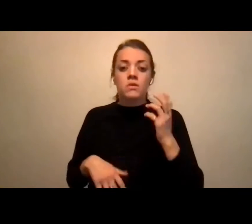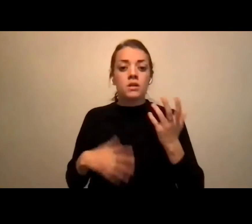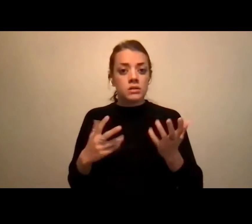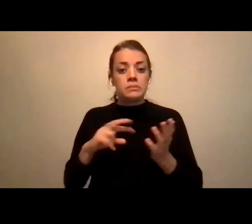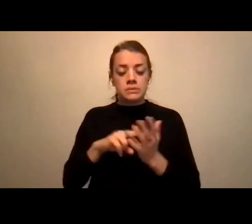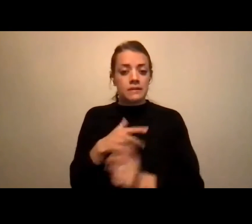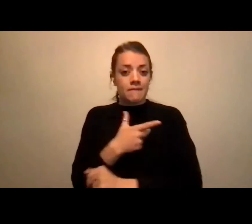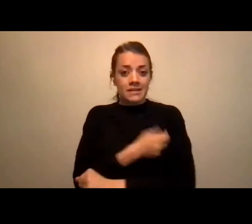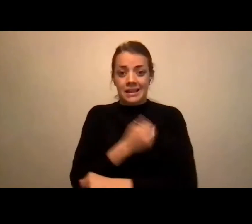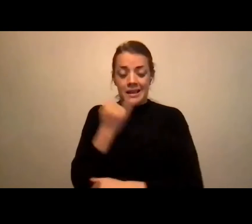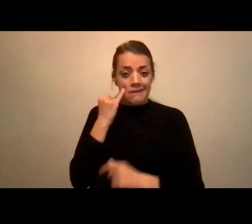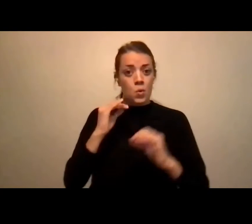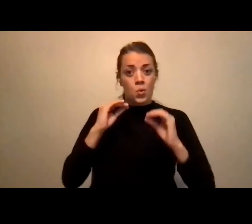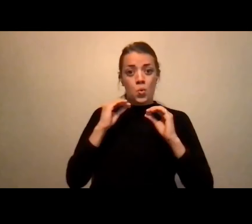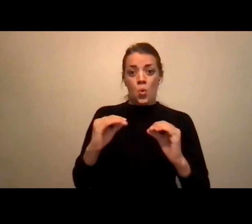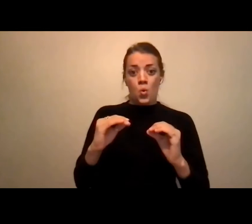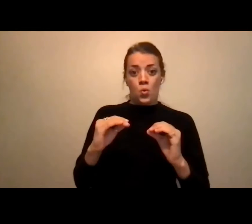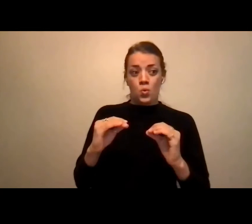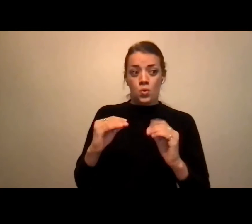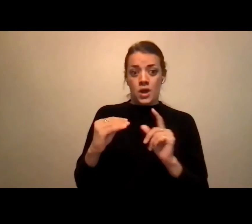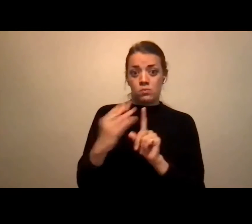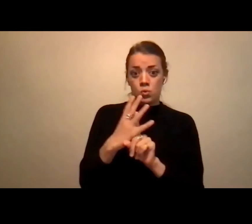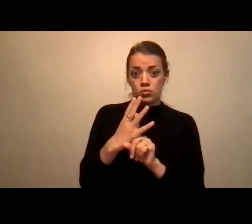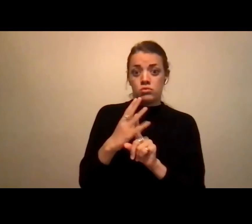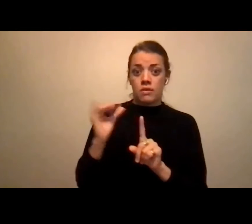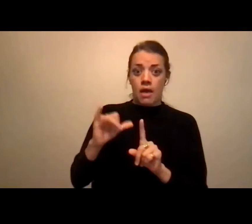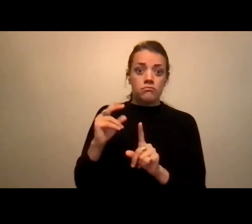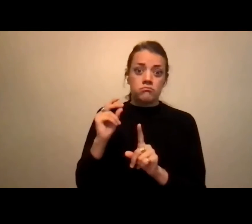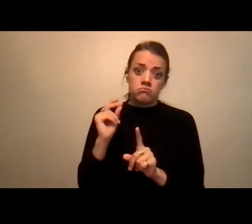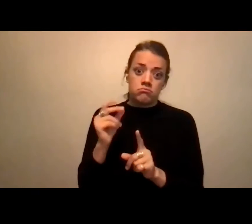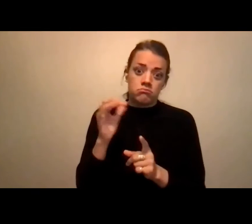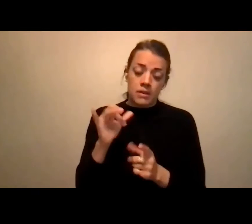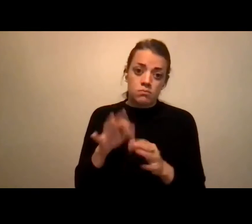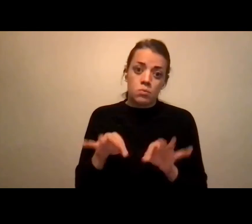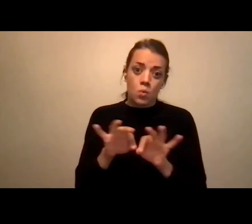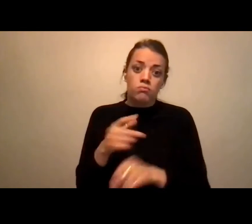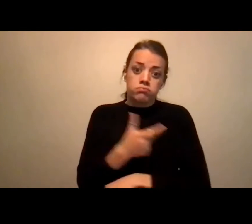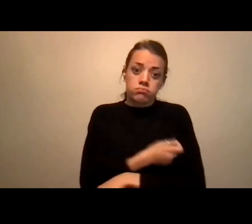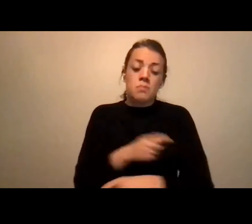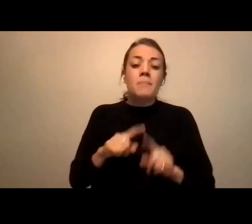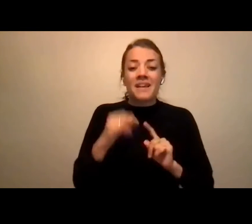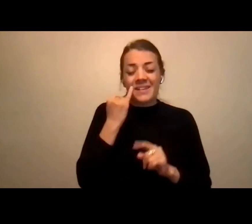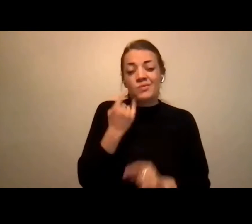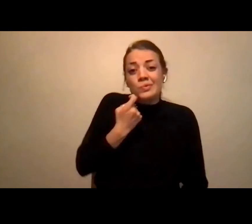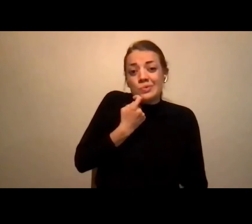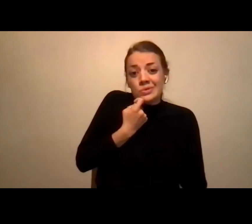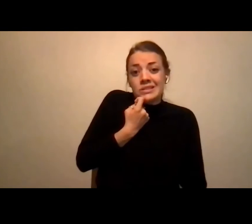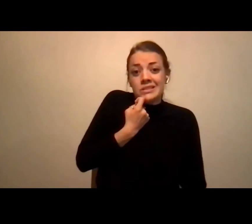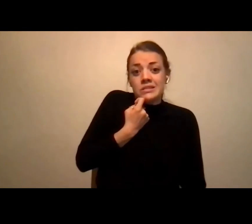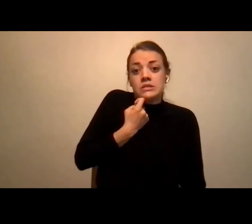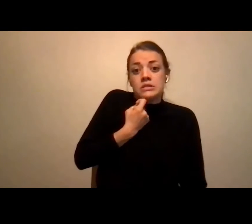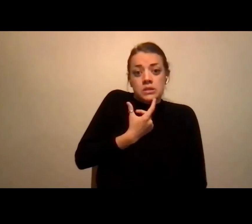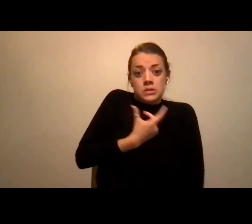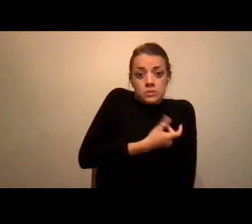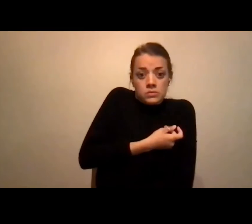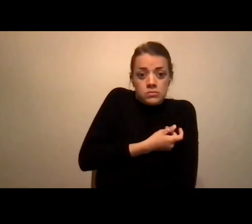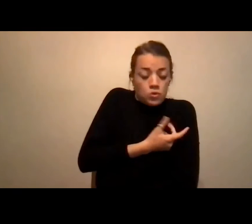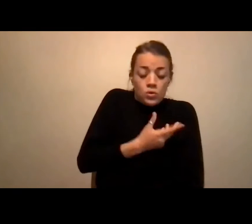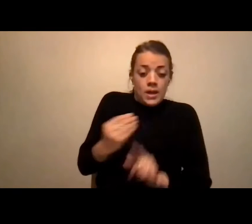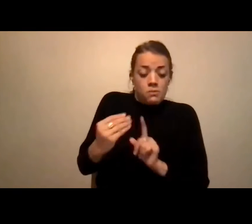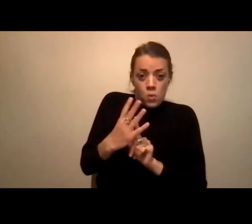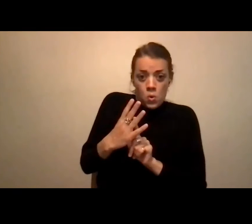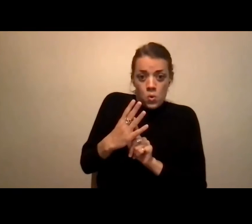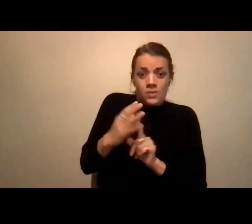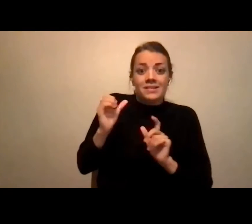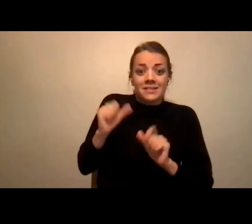any exposure at all. That's really when you want to take it. But if you have had a very recent exposure and you can get a vaccine within 14